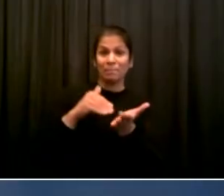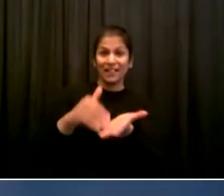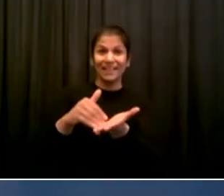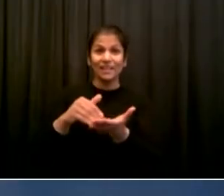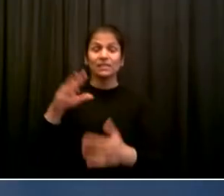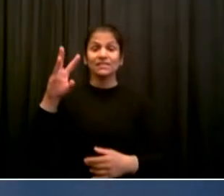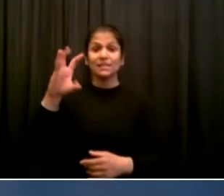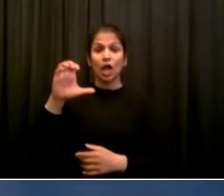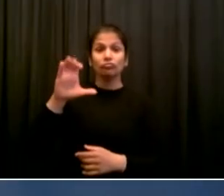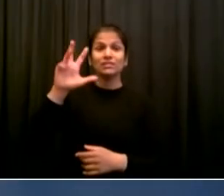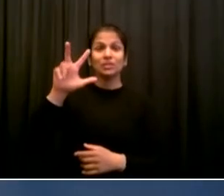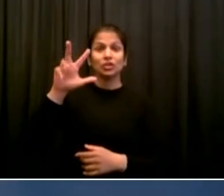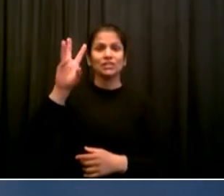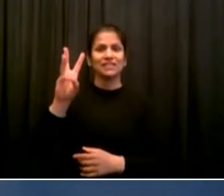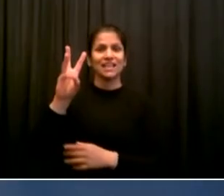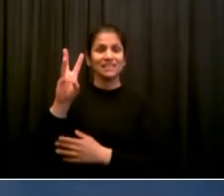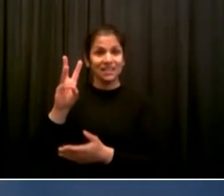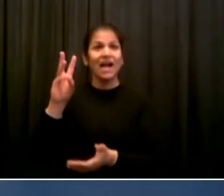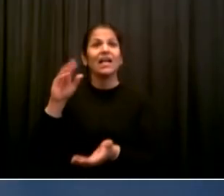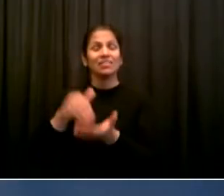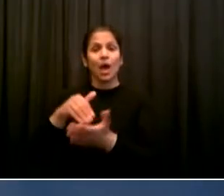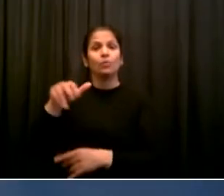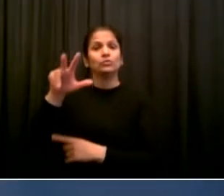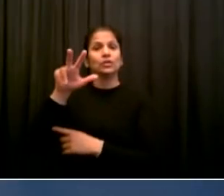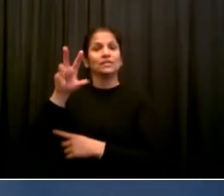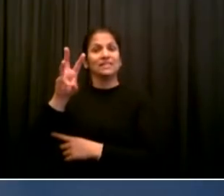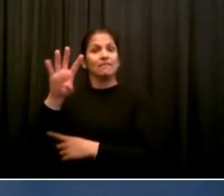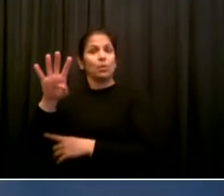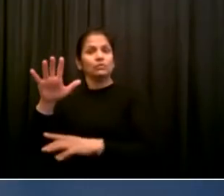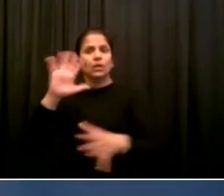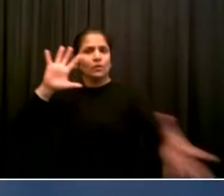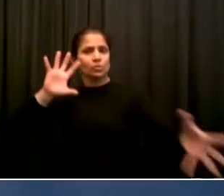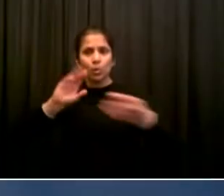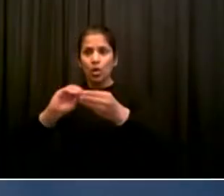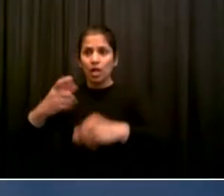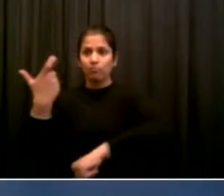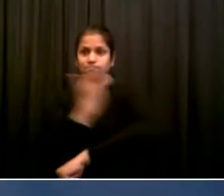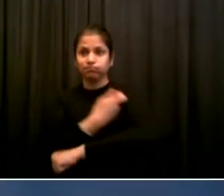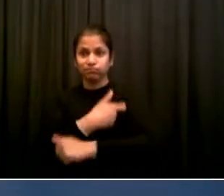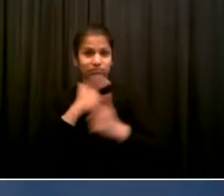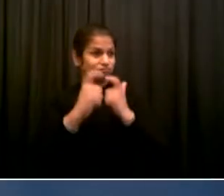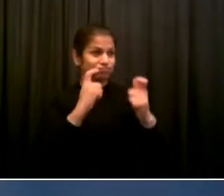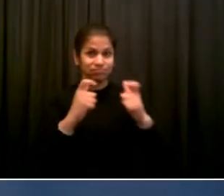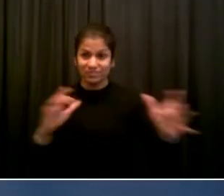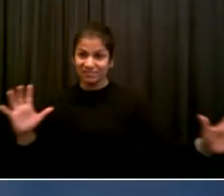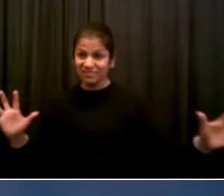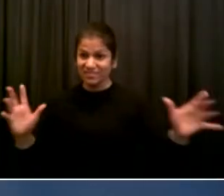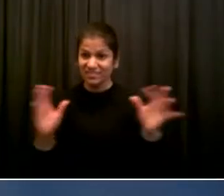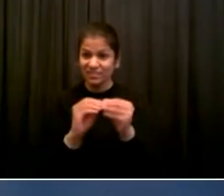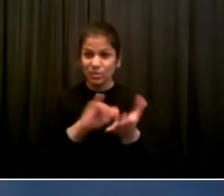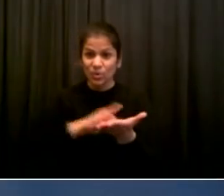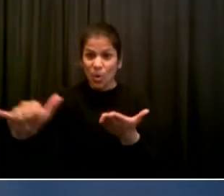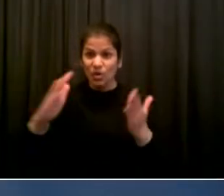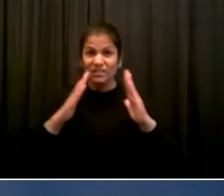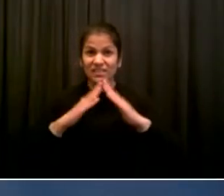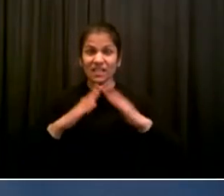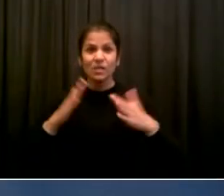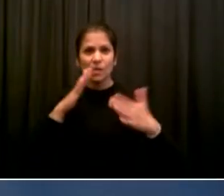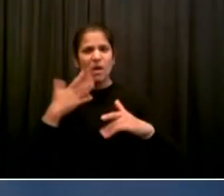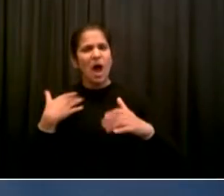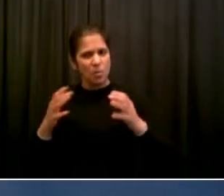2,636,645 vaccinations have been given in New York City. We really look forward to that number jumping up a lot more when we get even bigger